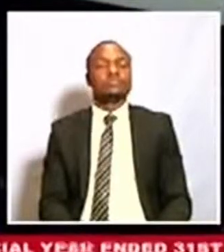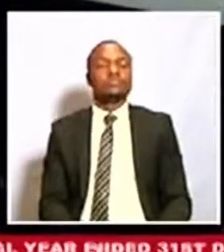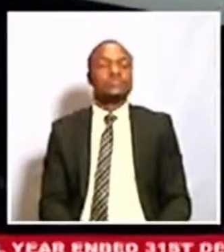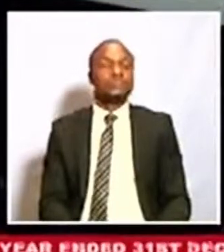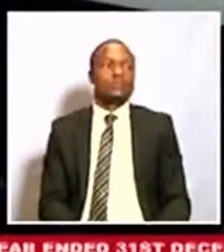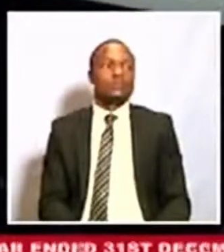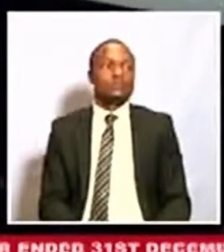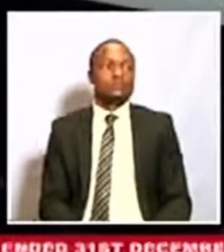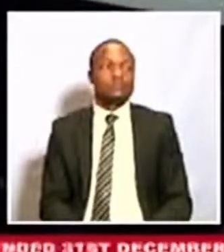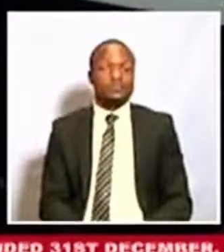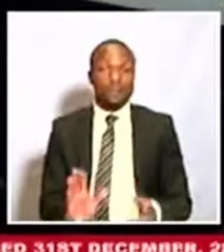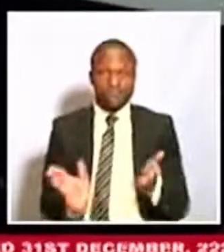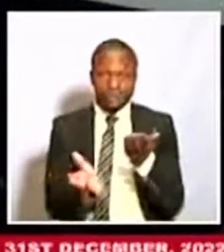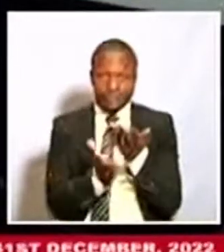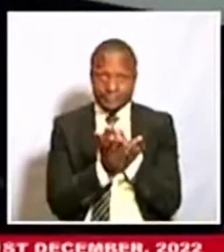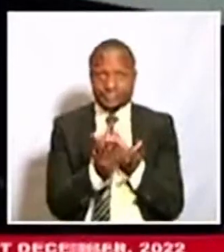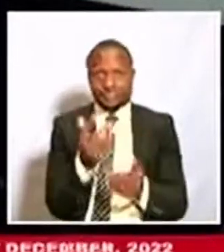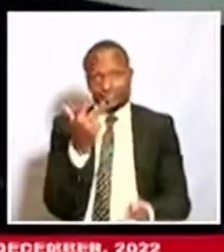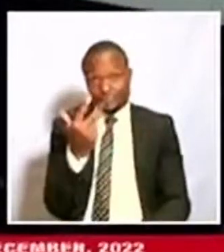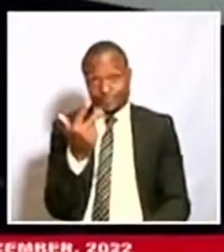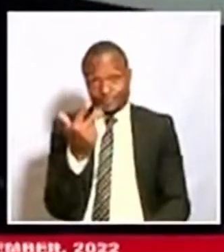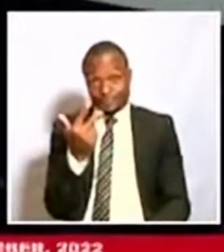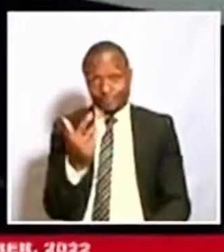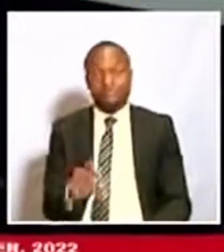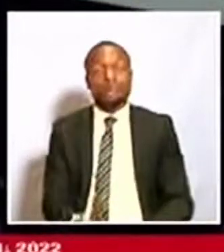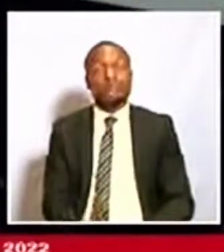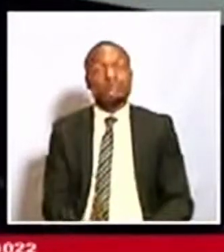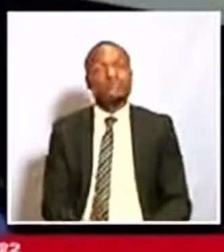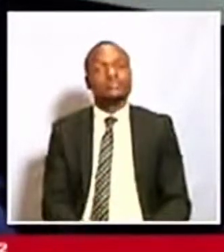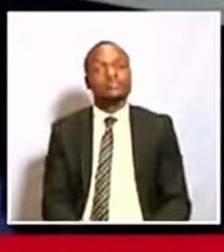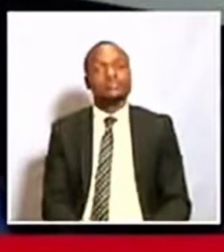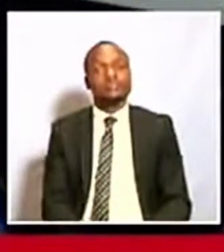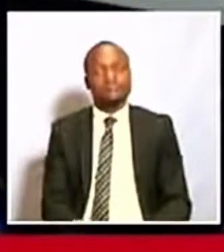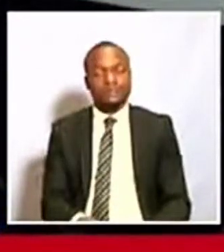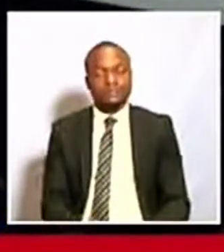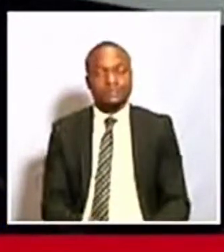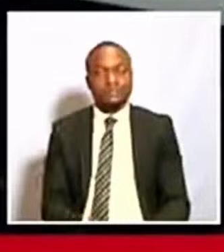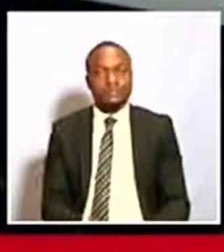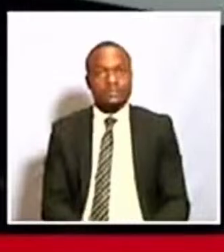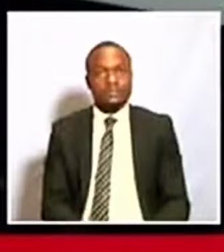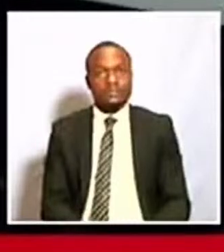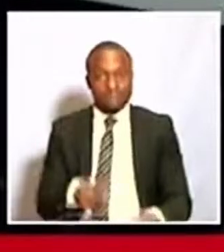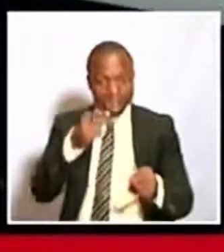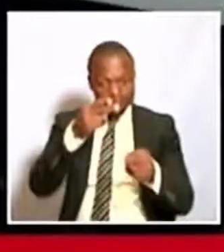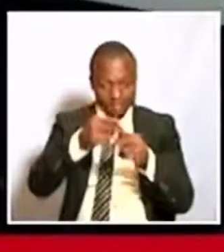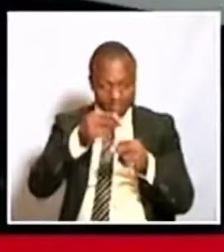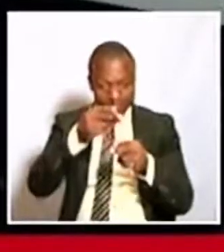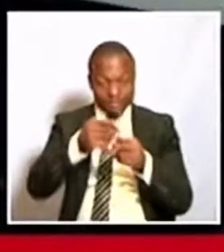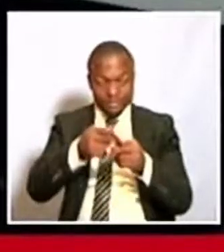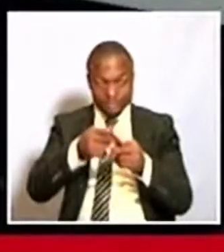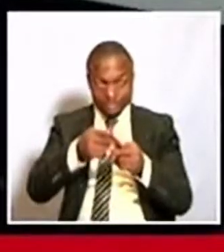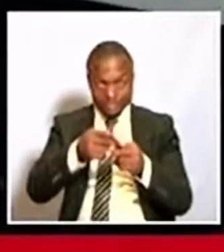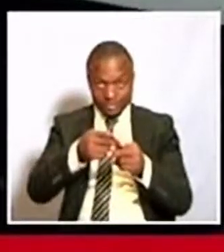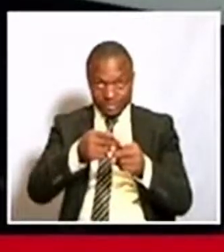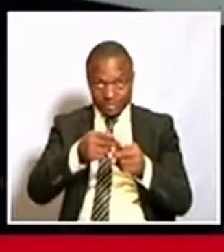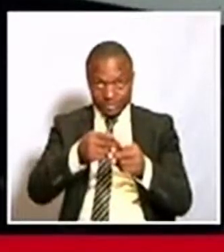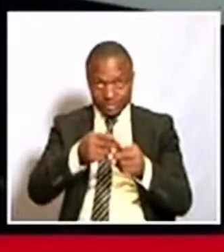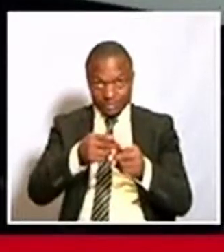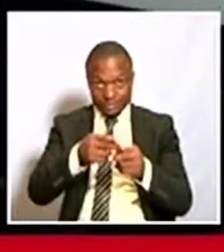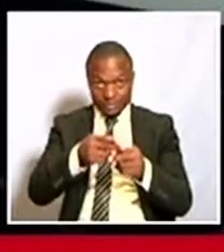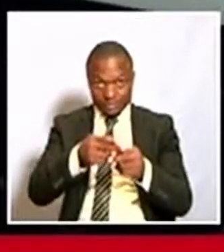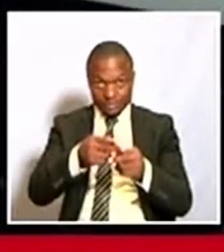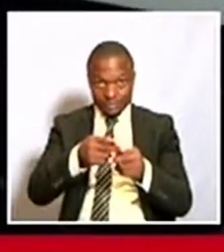I think, Appendix 3, page where we have names like